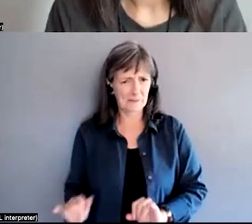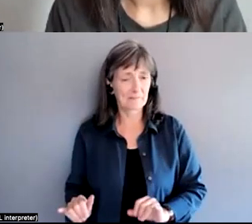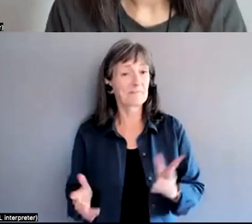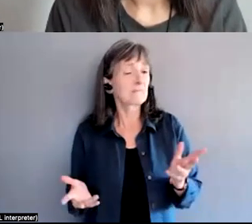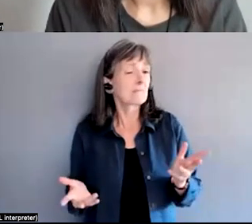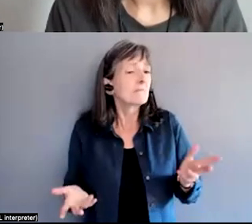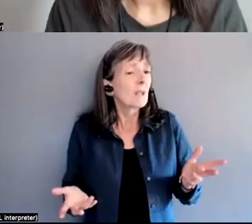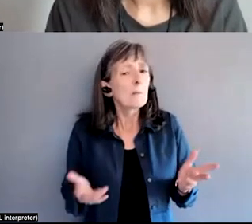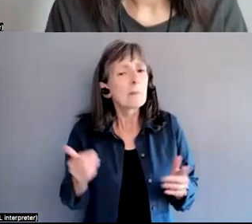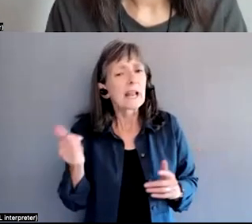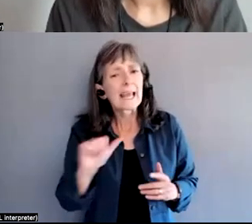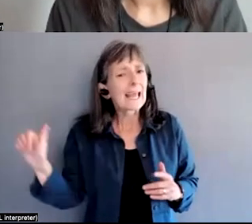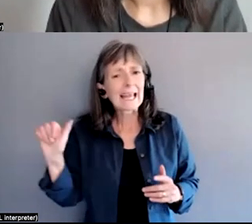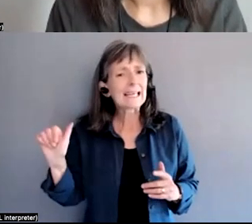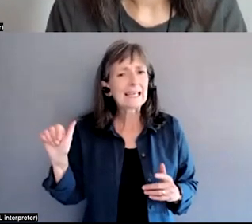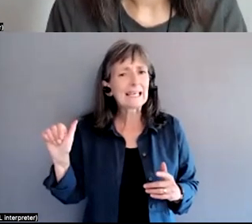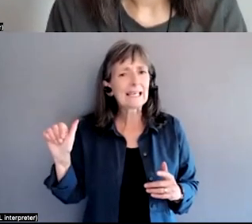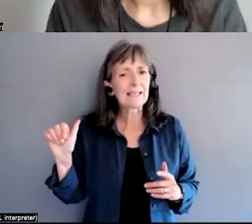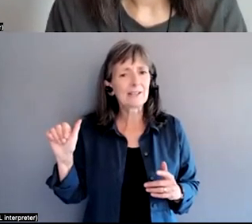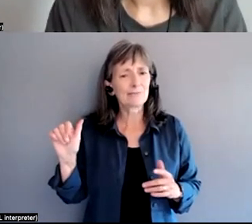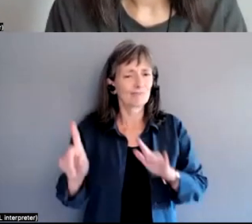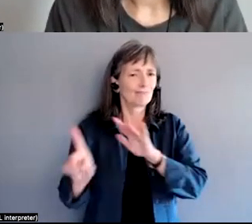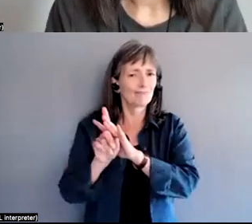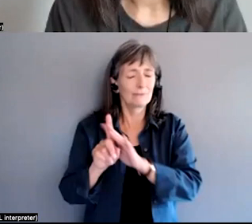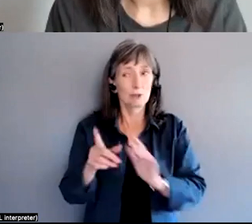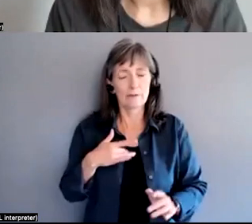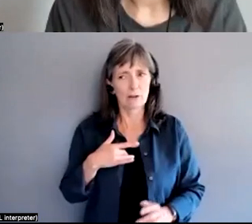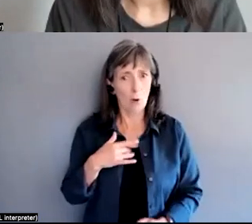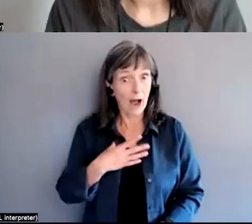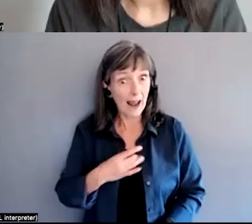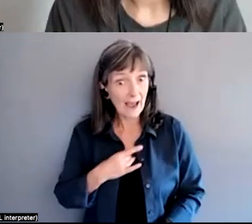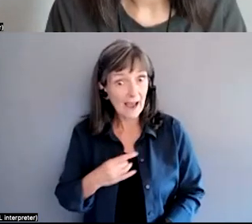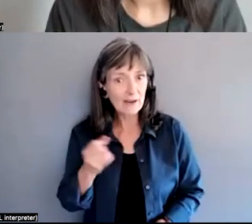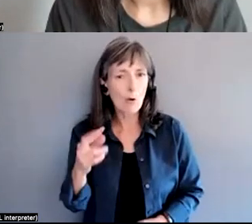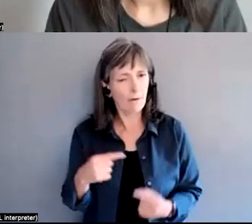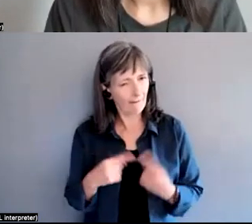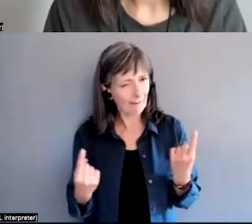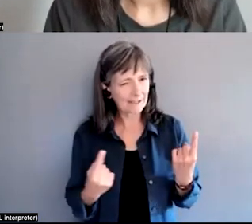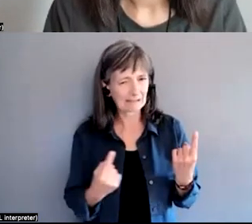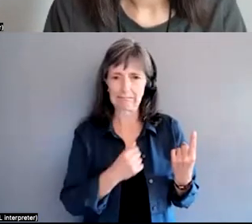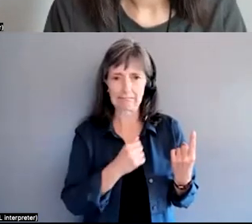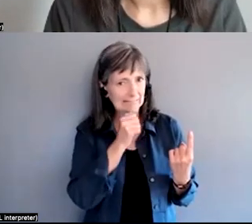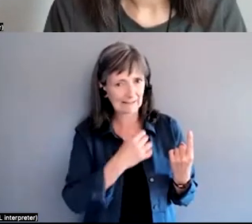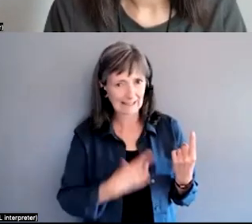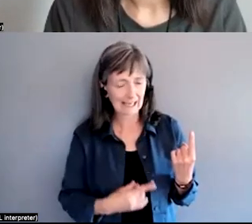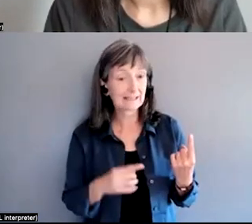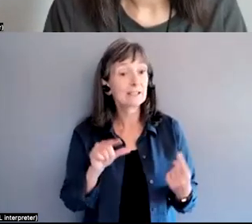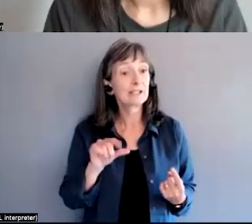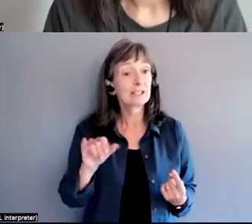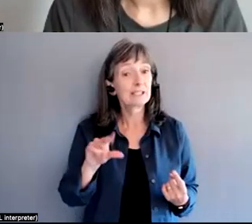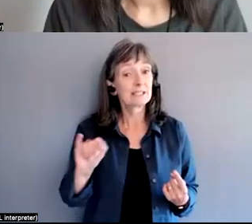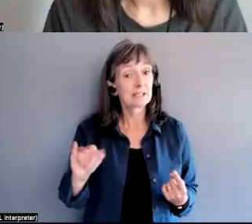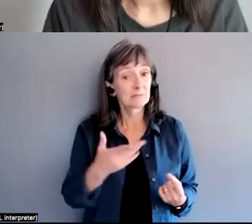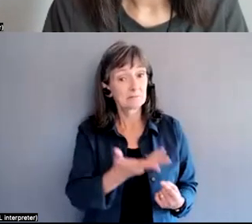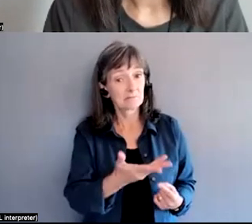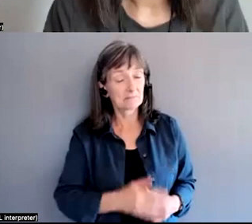you really appreciate or that you really dislike. And Gigi, maybe we can start with you.